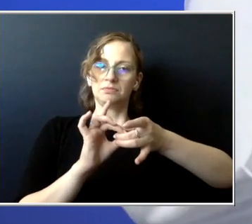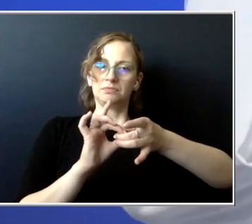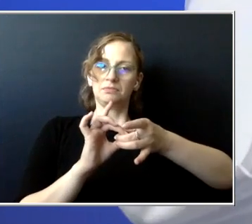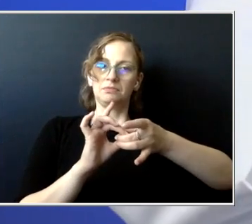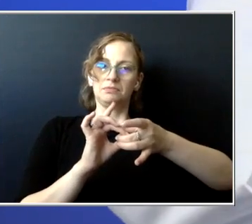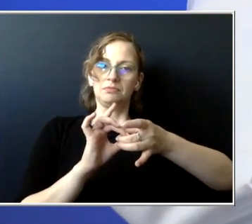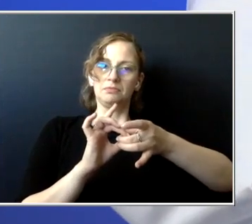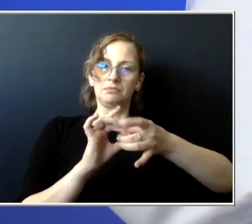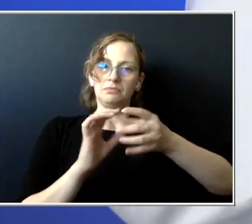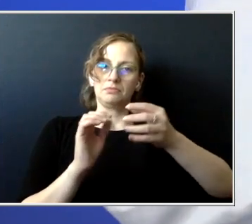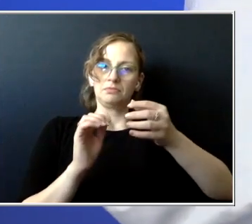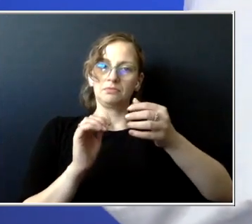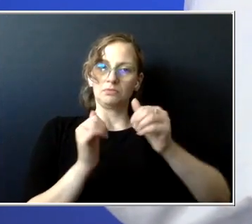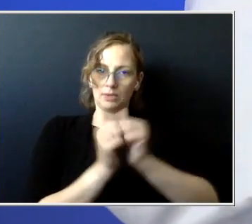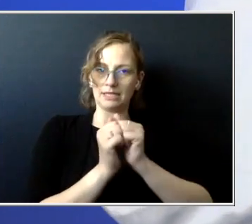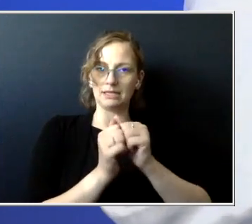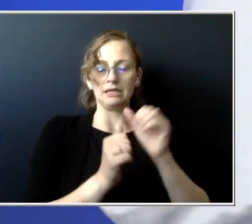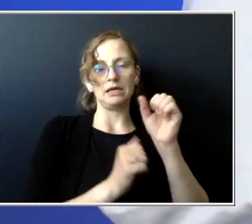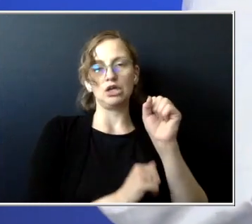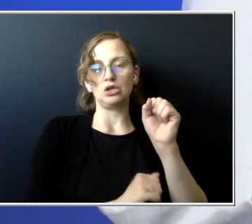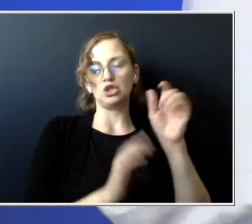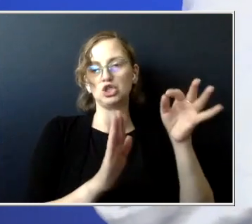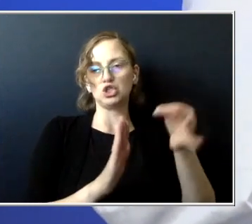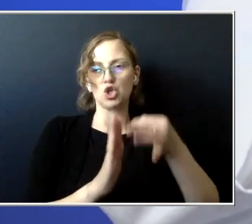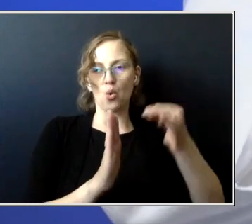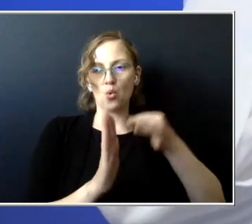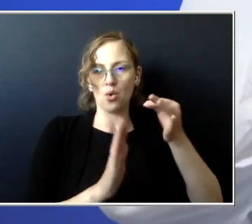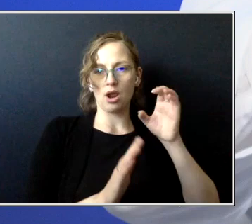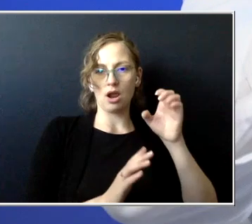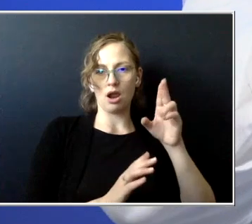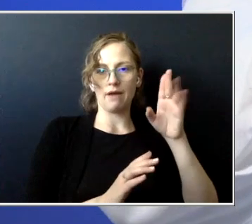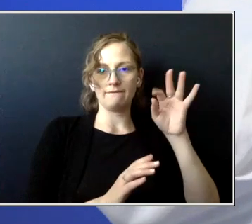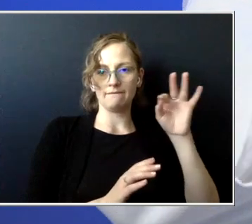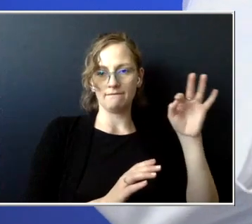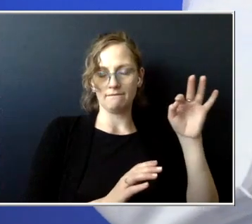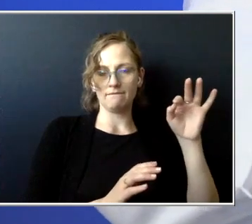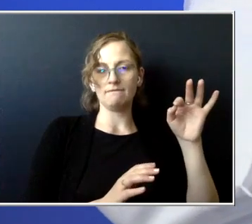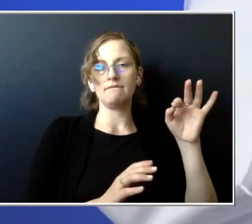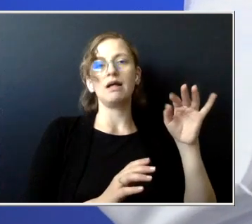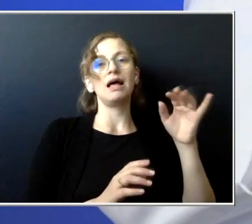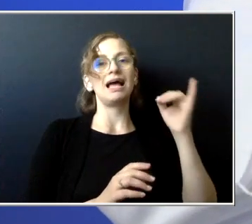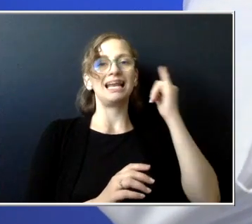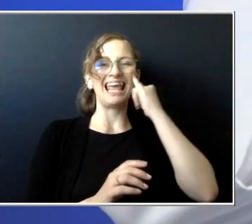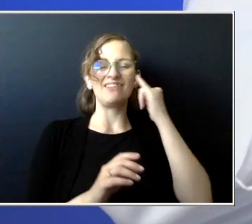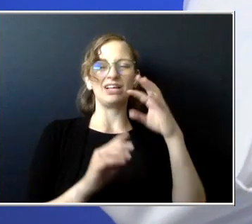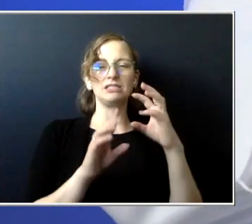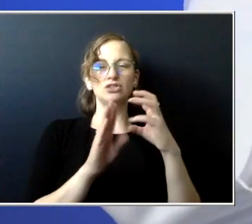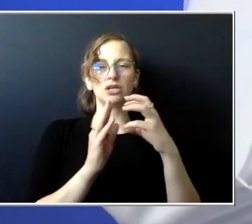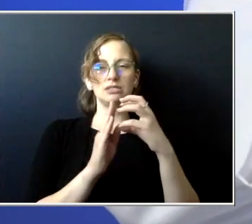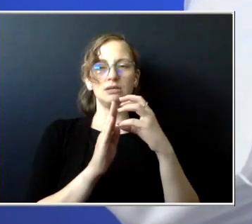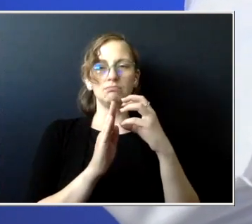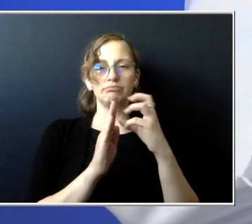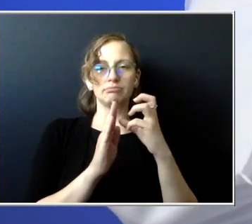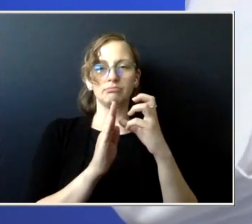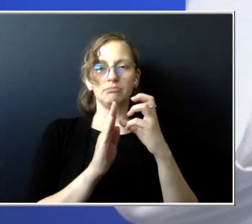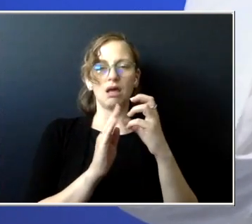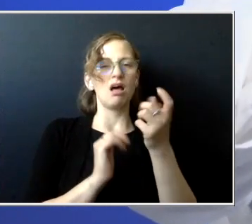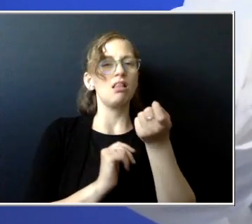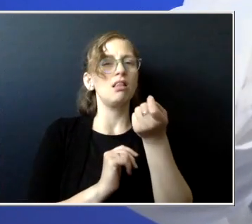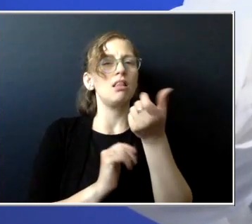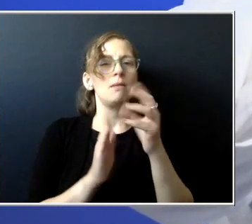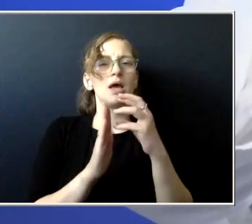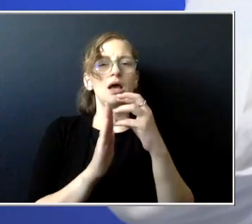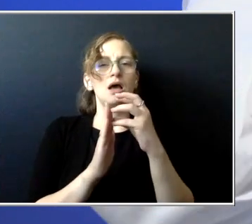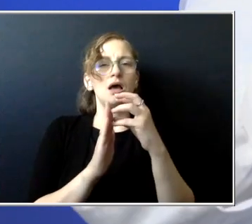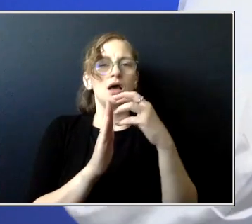sewing cuff, and then you click this in. And what people had been experiencing is, if this is off a little bit or malpositioned a little bit, is that you